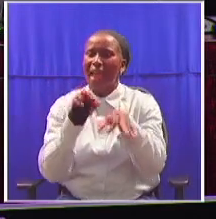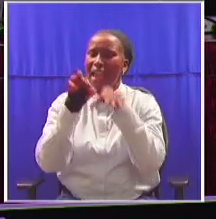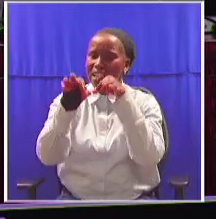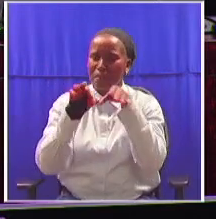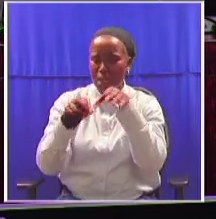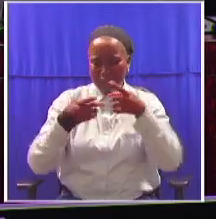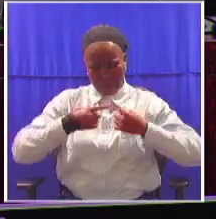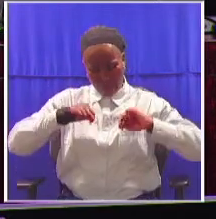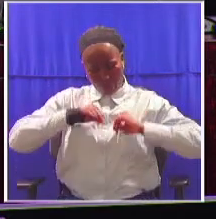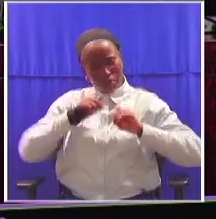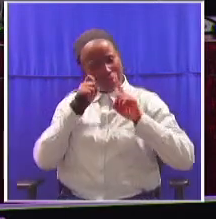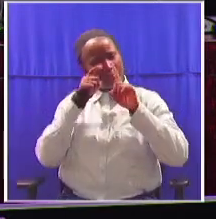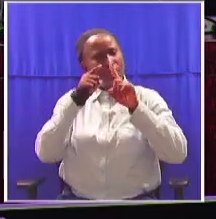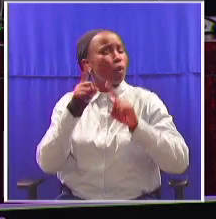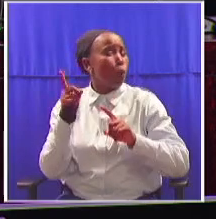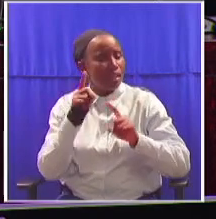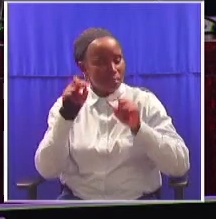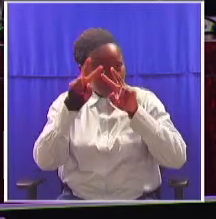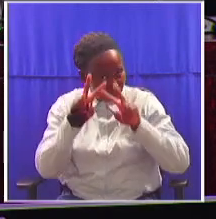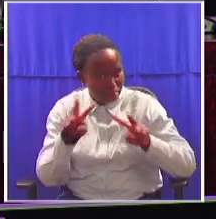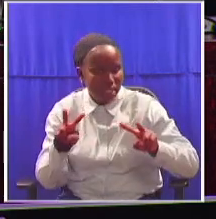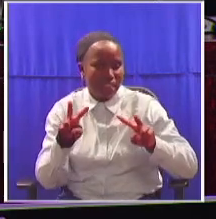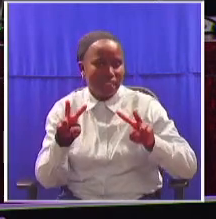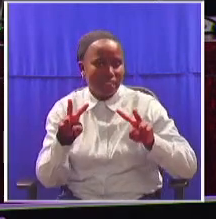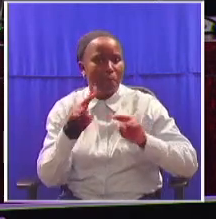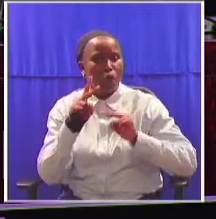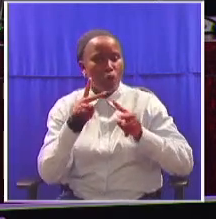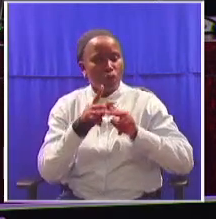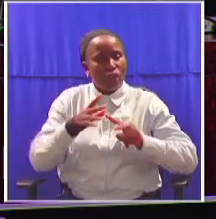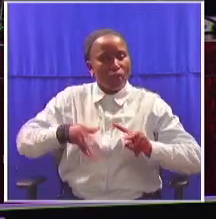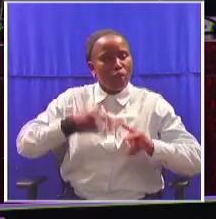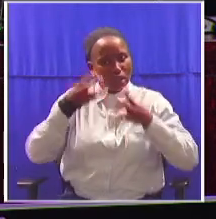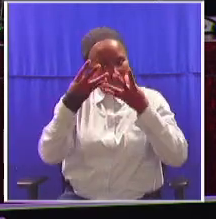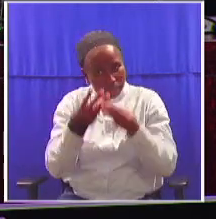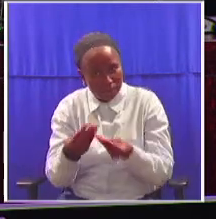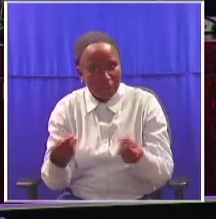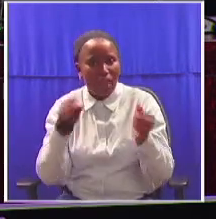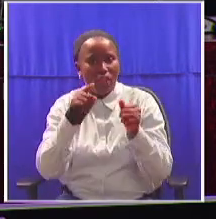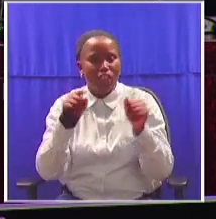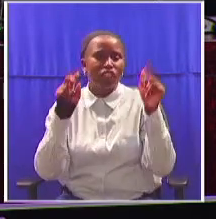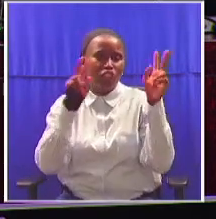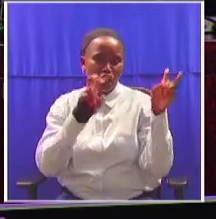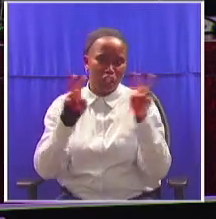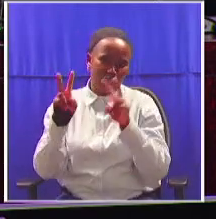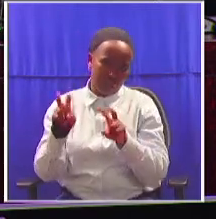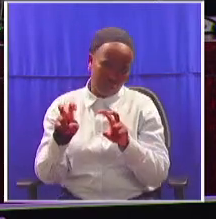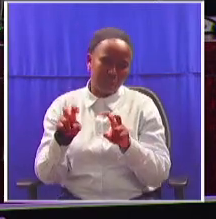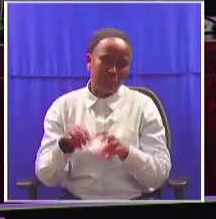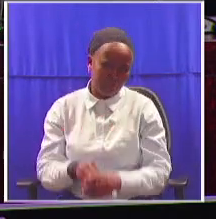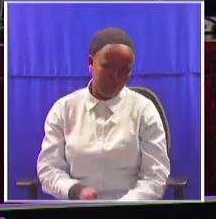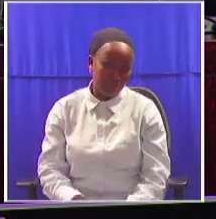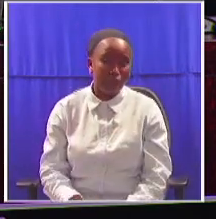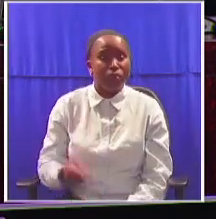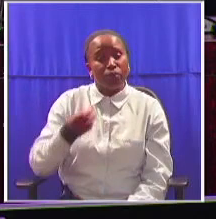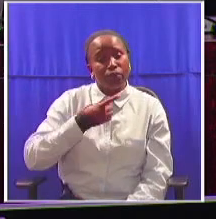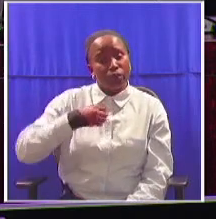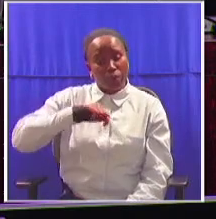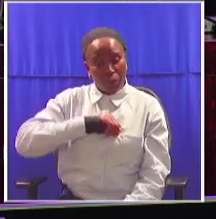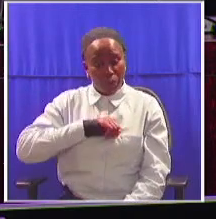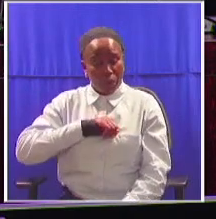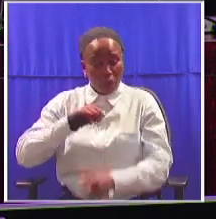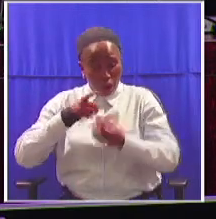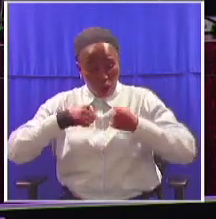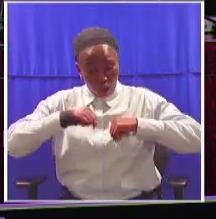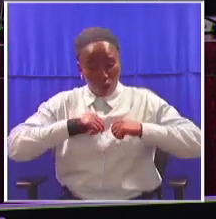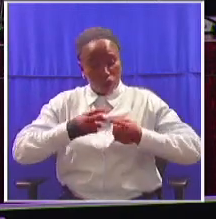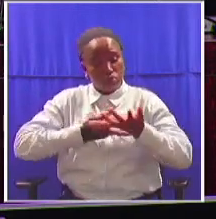and to deal with various diplomatic matters. Our engagements thus far with